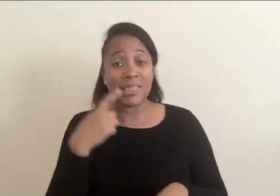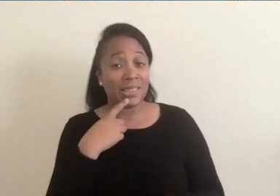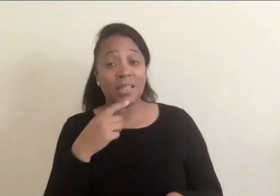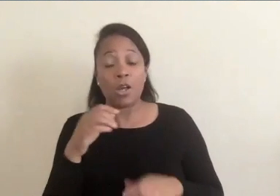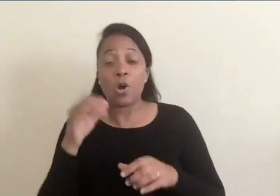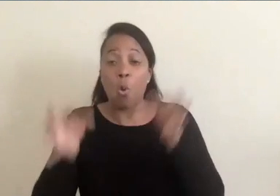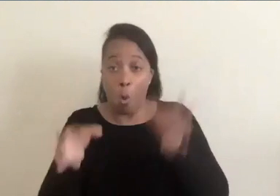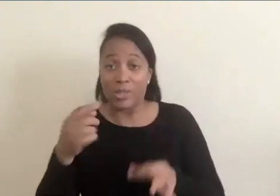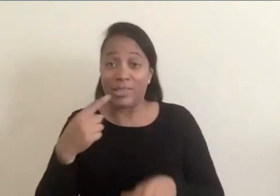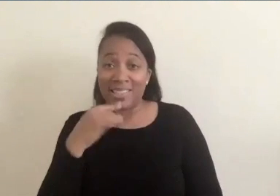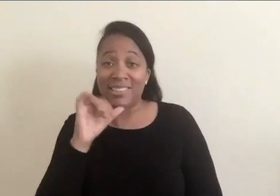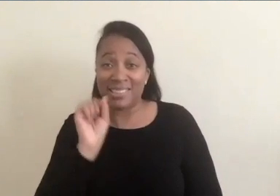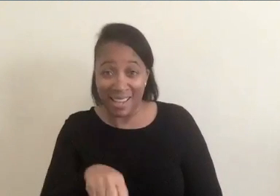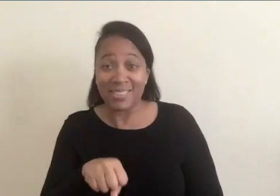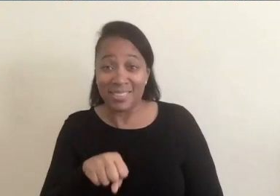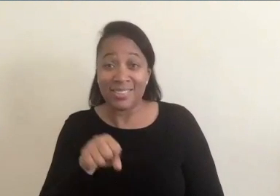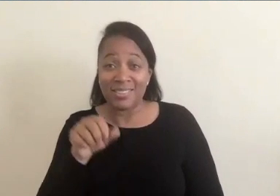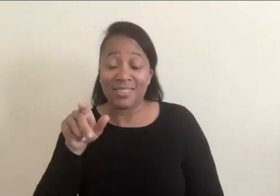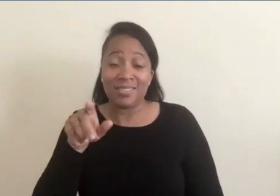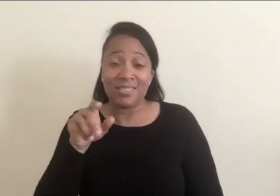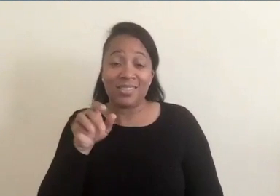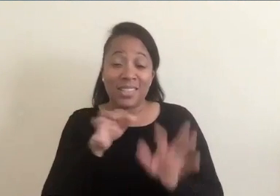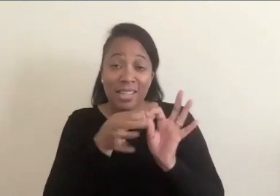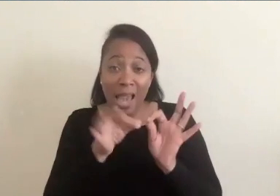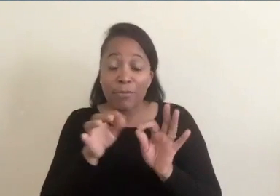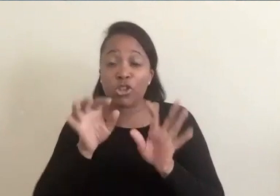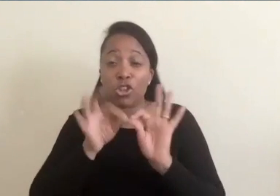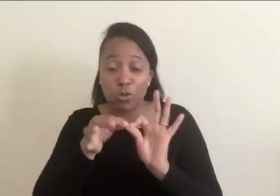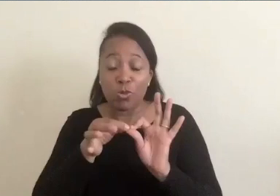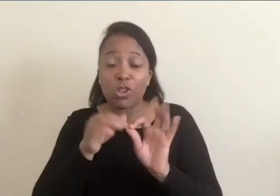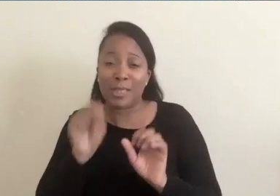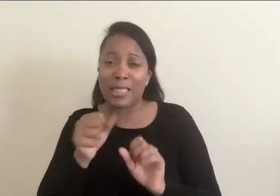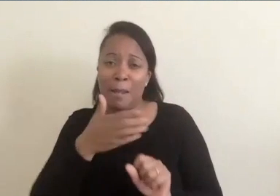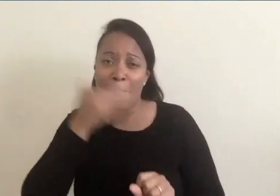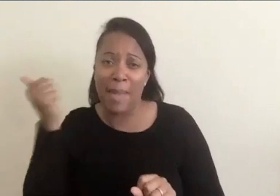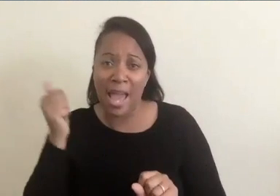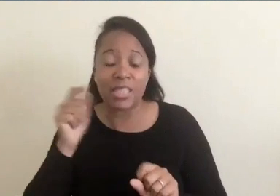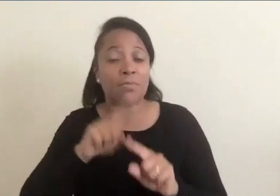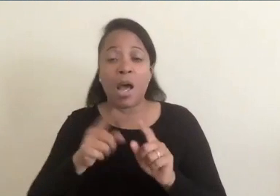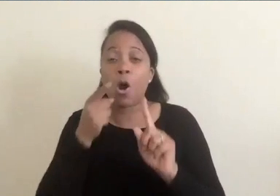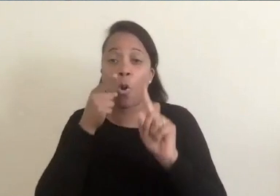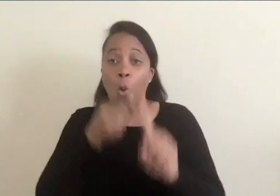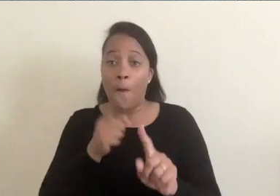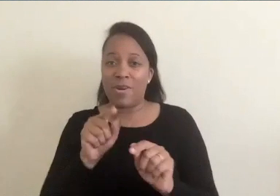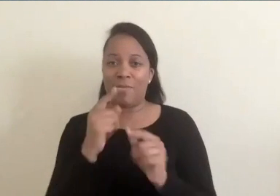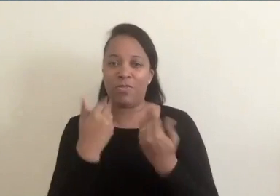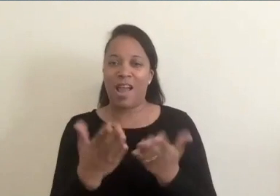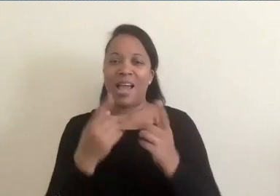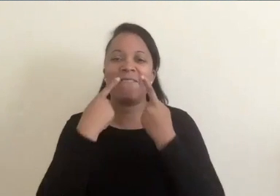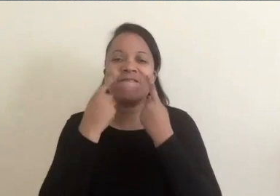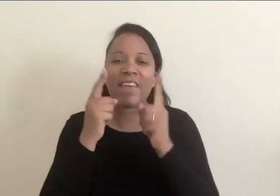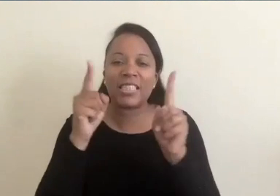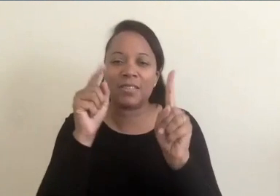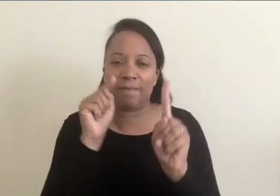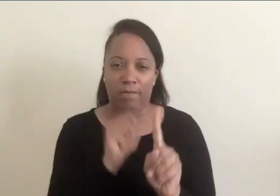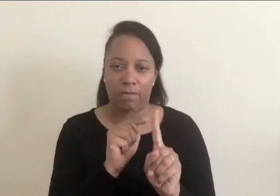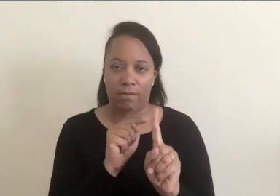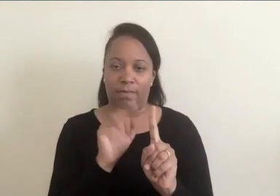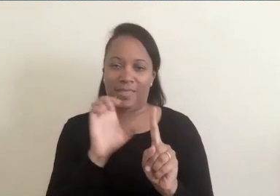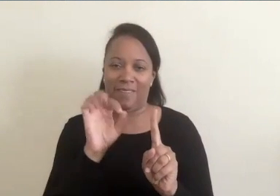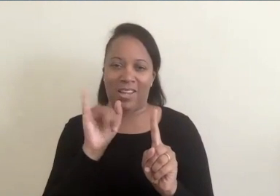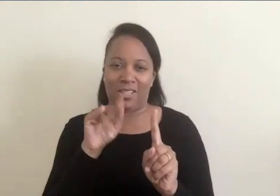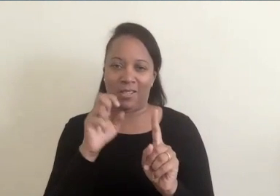still unreasonable. And you only need to provide IBM an effective accommodation.